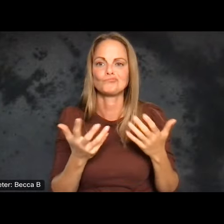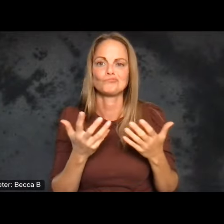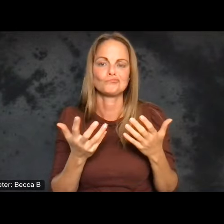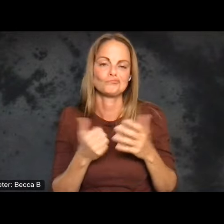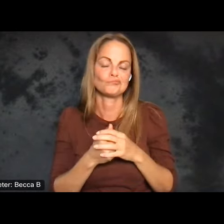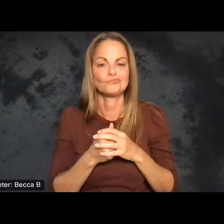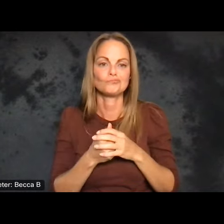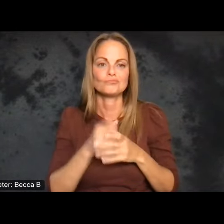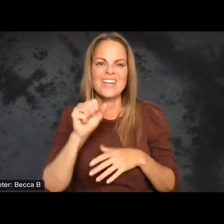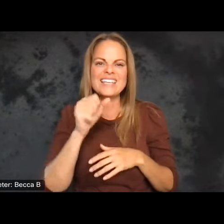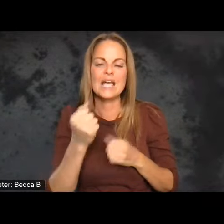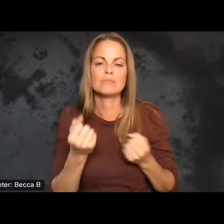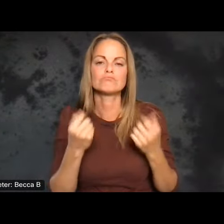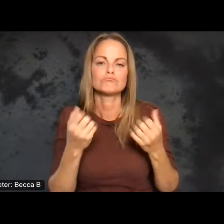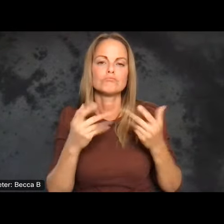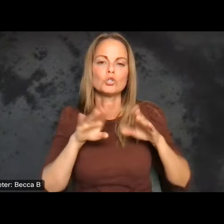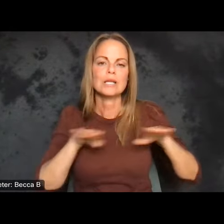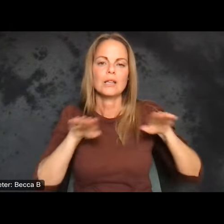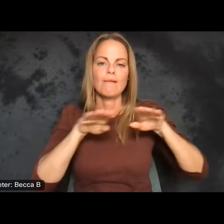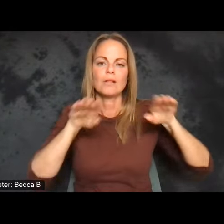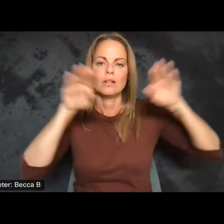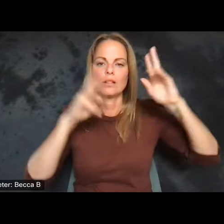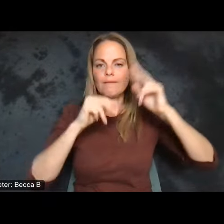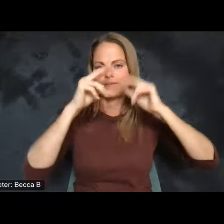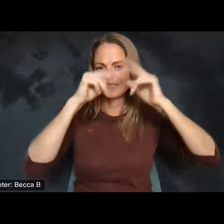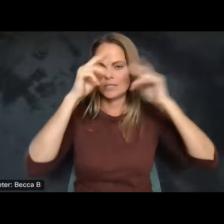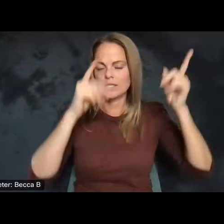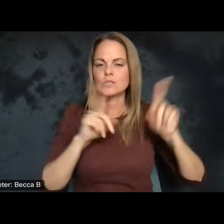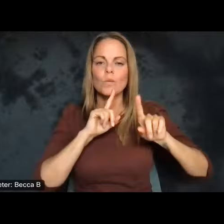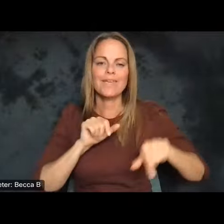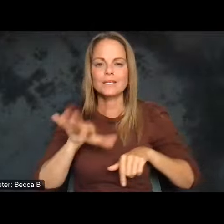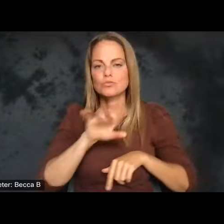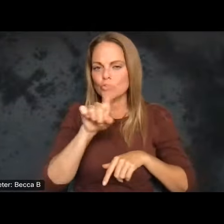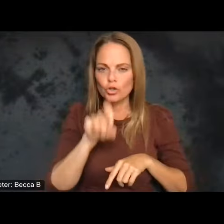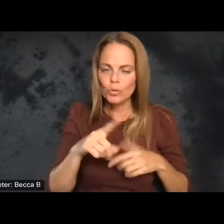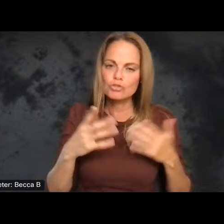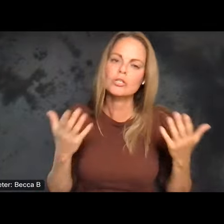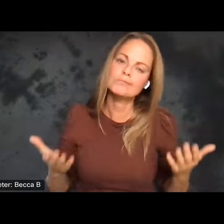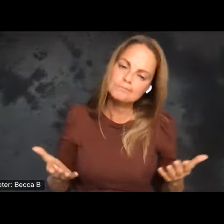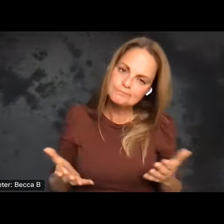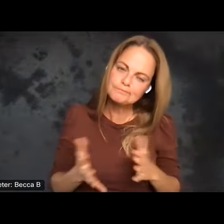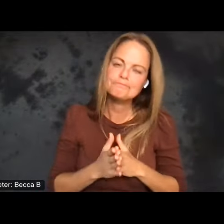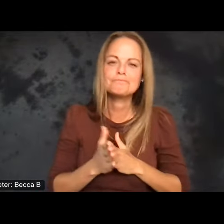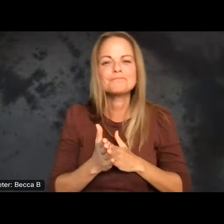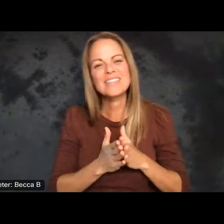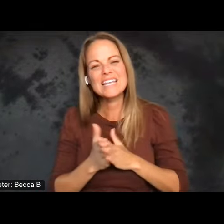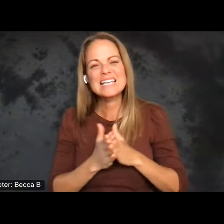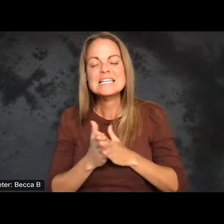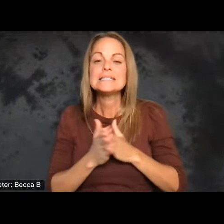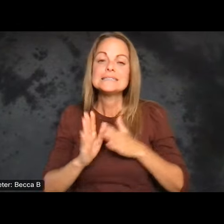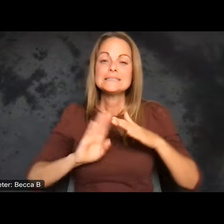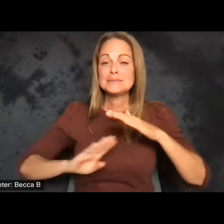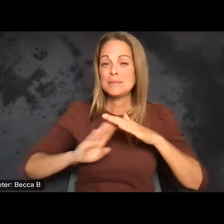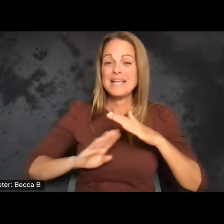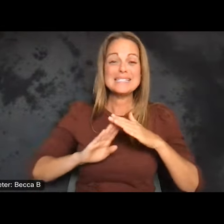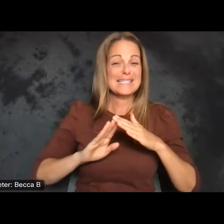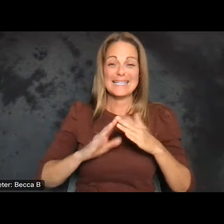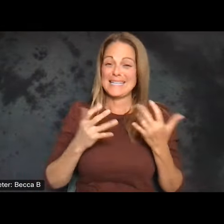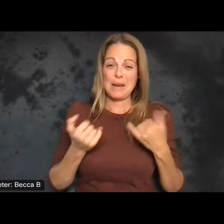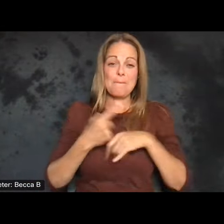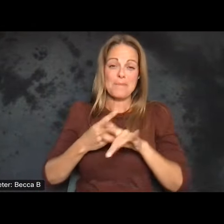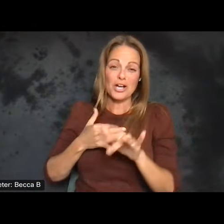a multi-level facility. So the answer to your question is it would basically modernize that facility